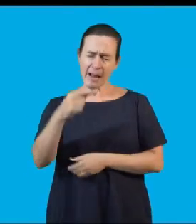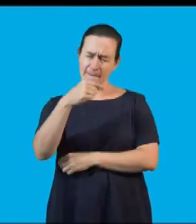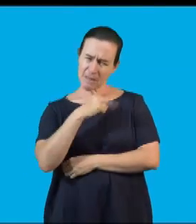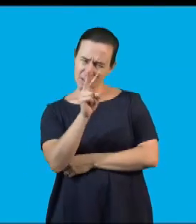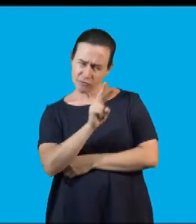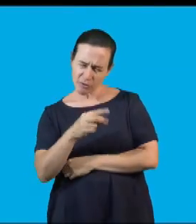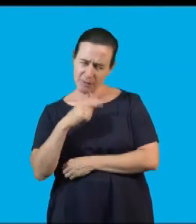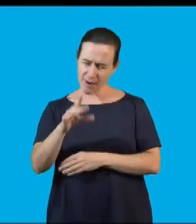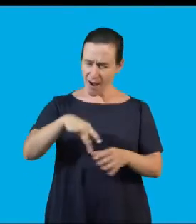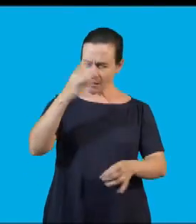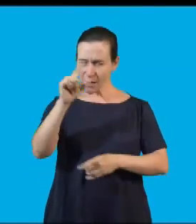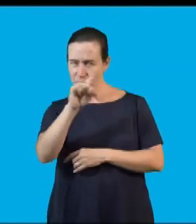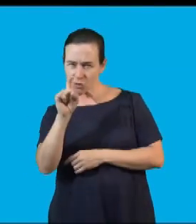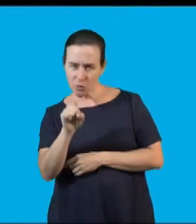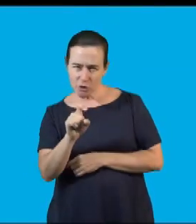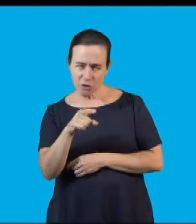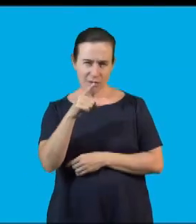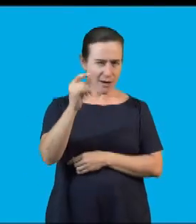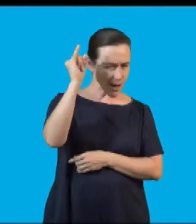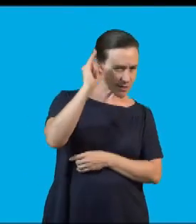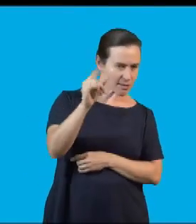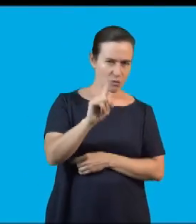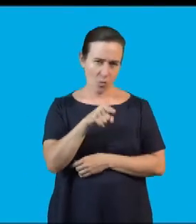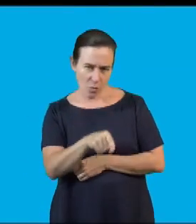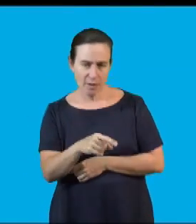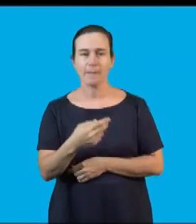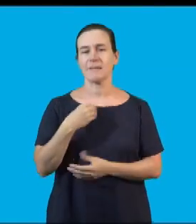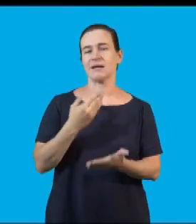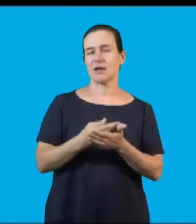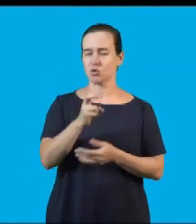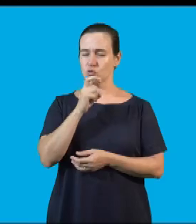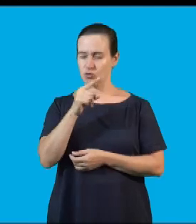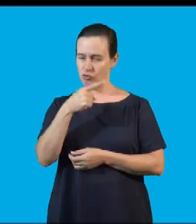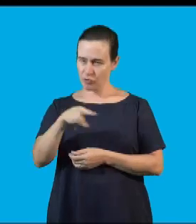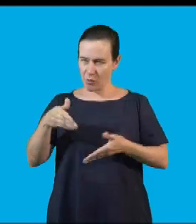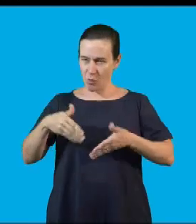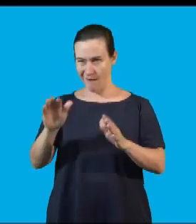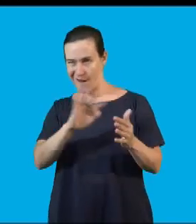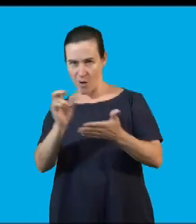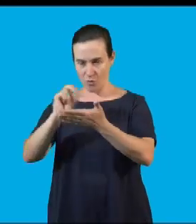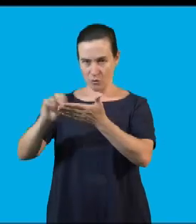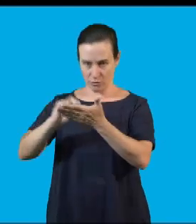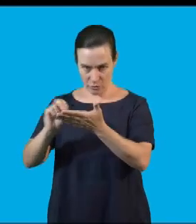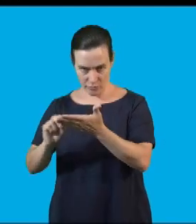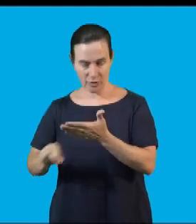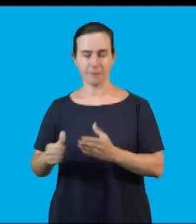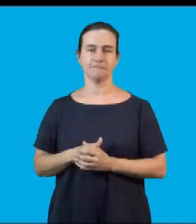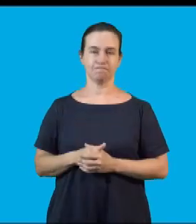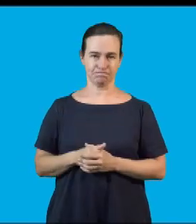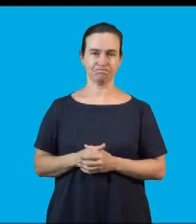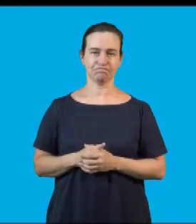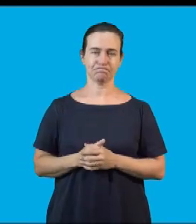you must unpack the question, identify key ideas so that you can apply the correct format and stylistic